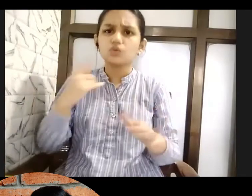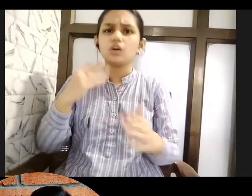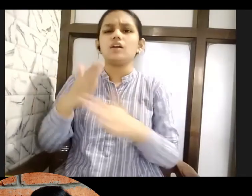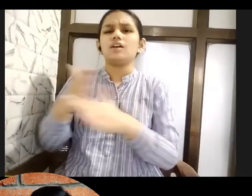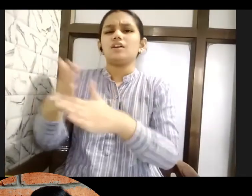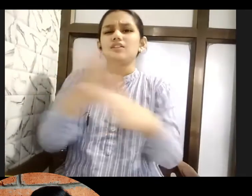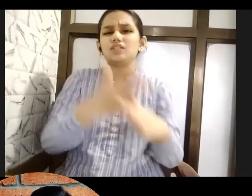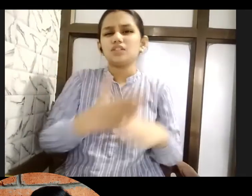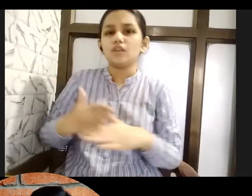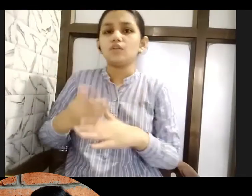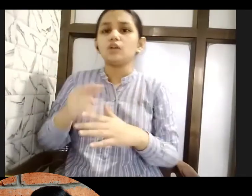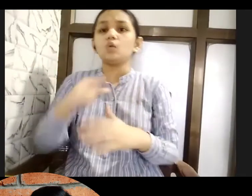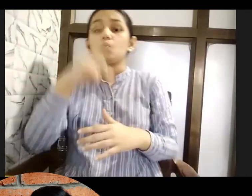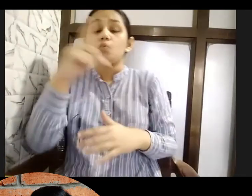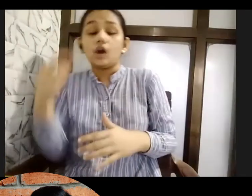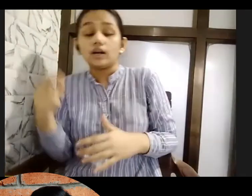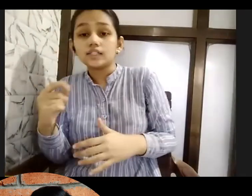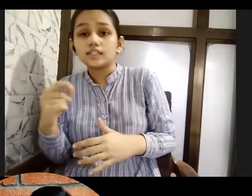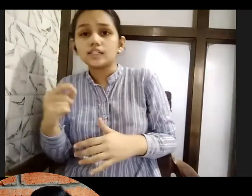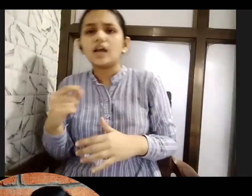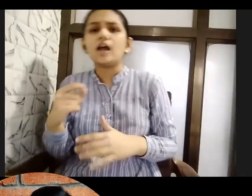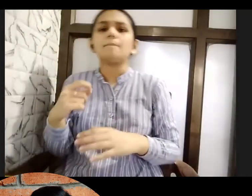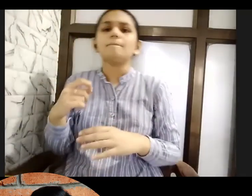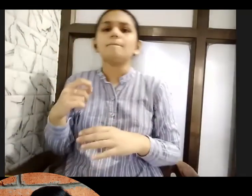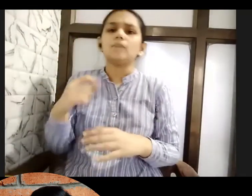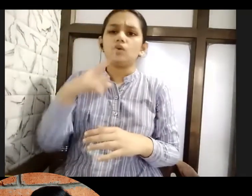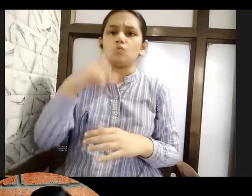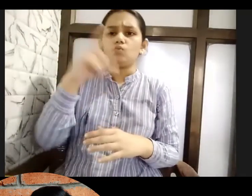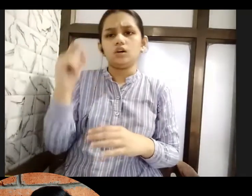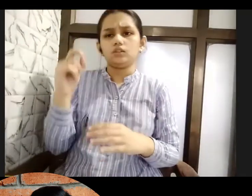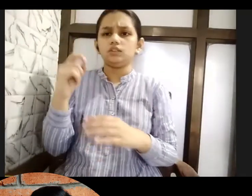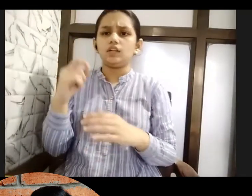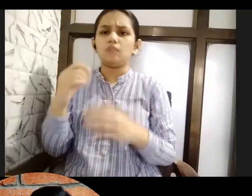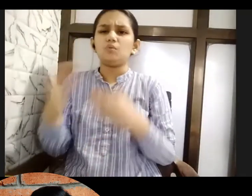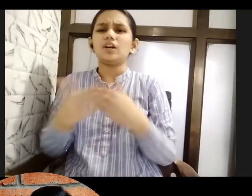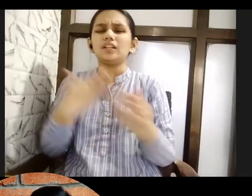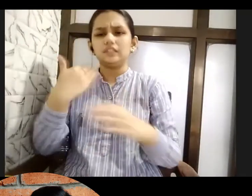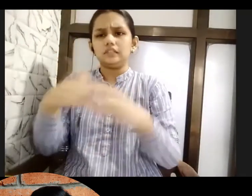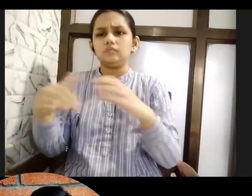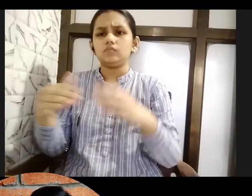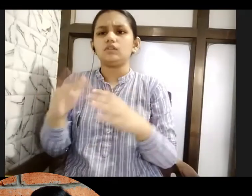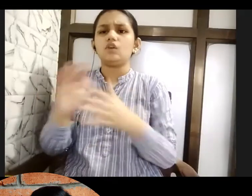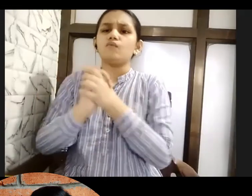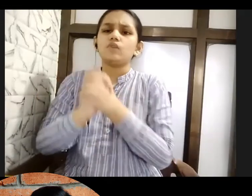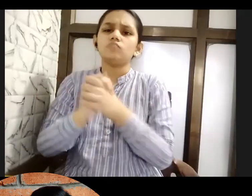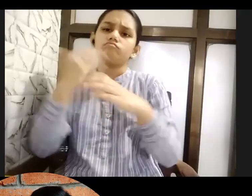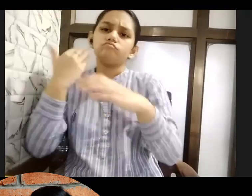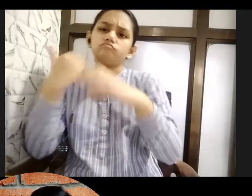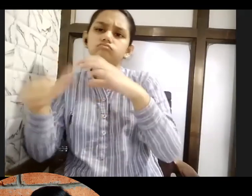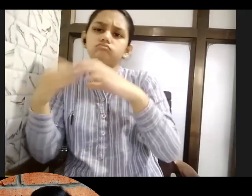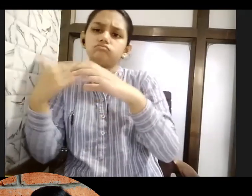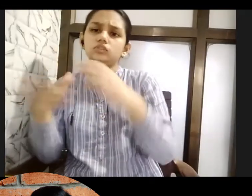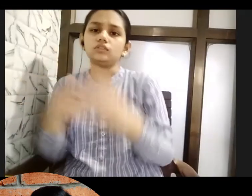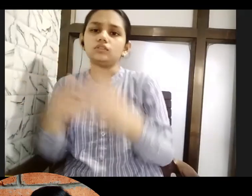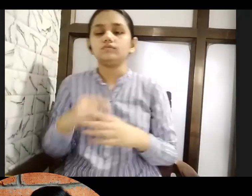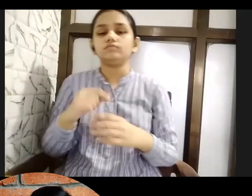or so it's saying you can share it on WhatsApp. You can share it on